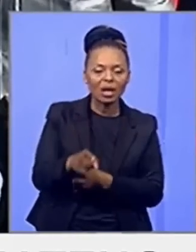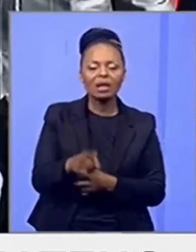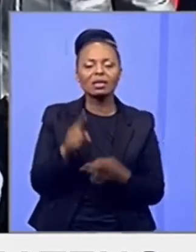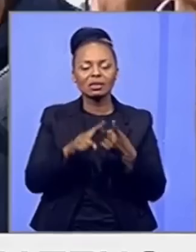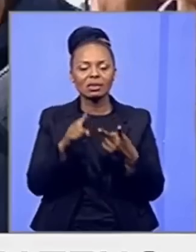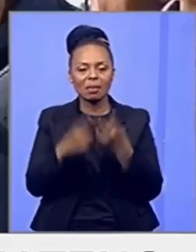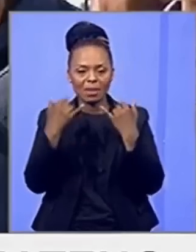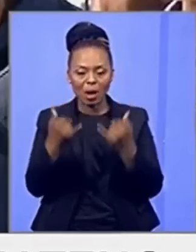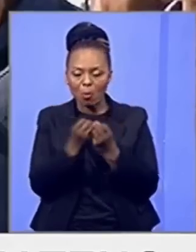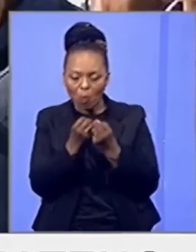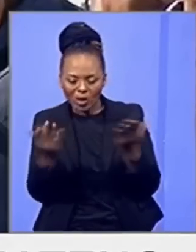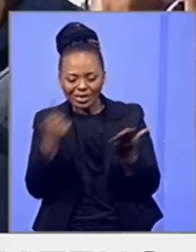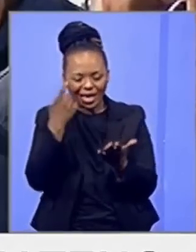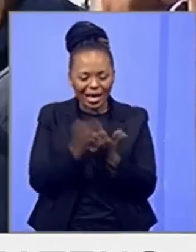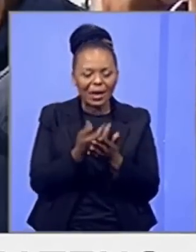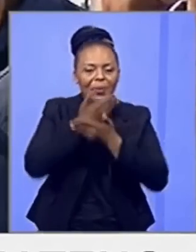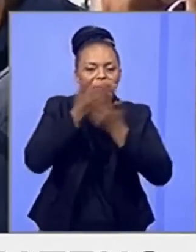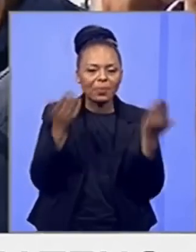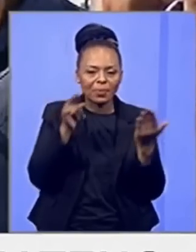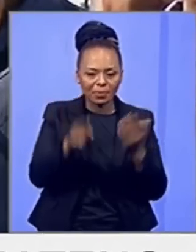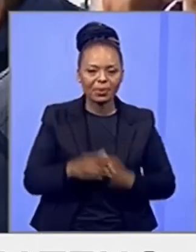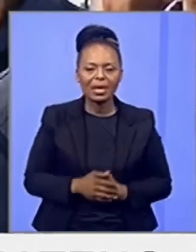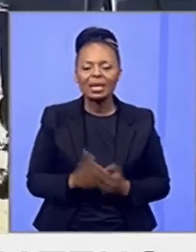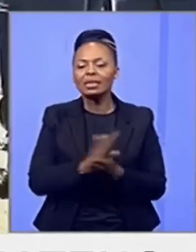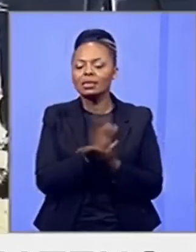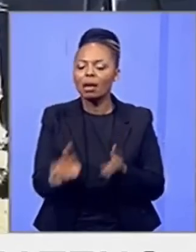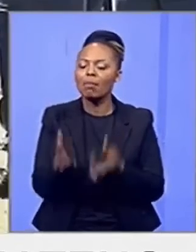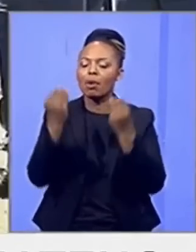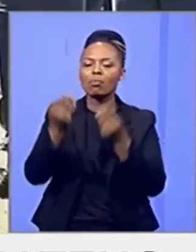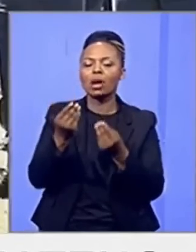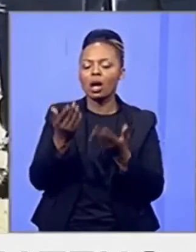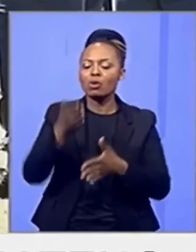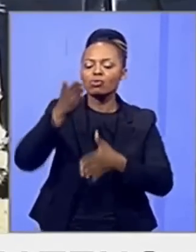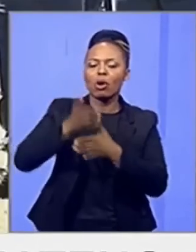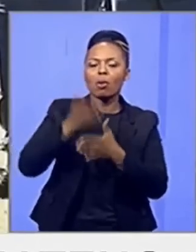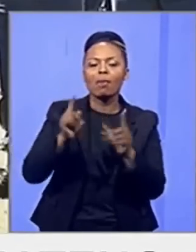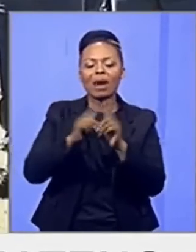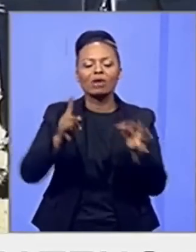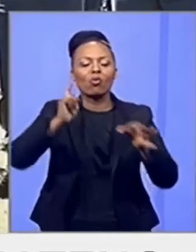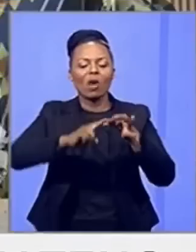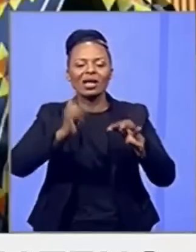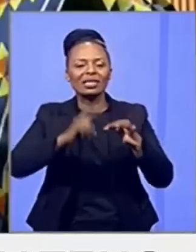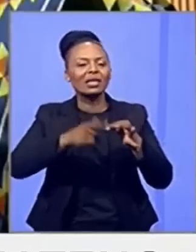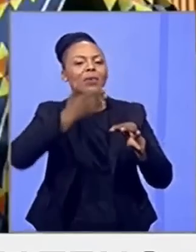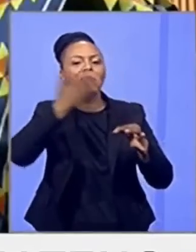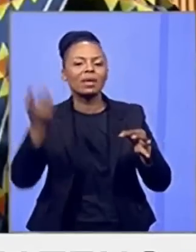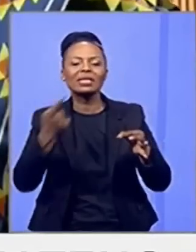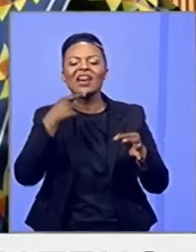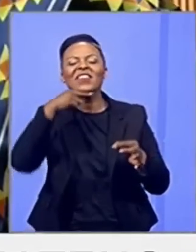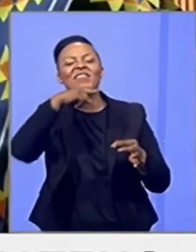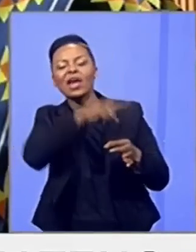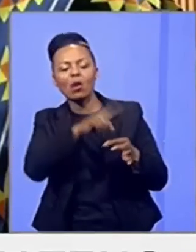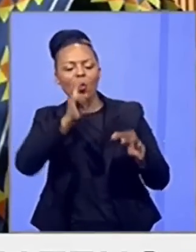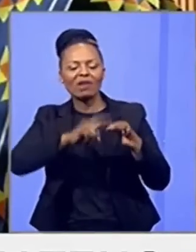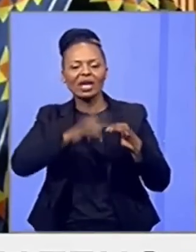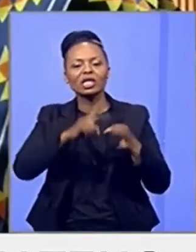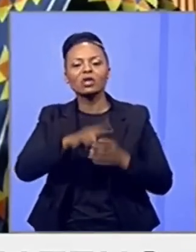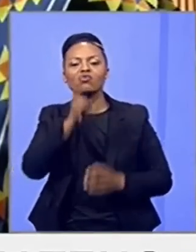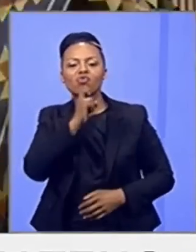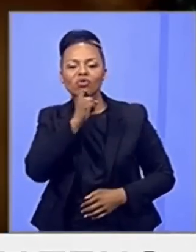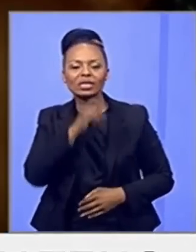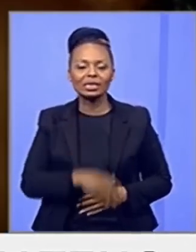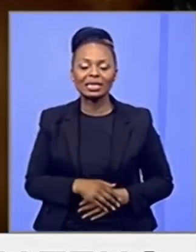hlokang ditokomane e ileng ya fumana mesebetsi e sebedisa ditokomane tsa mokunyata. Mashale ke tlelereke ya mehleng e